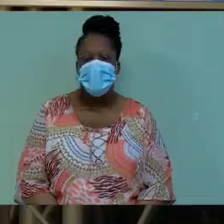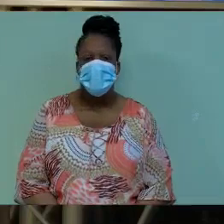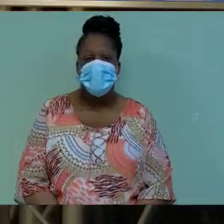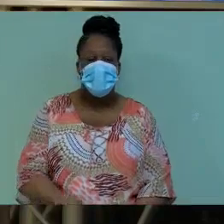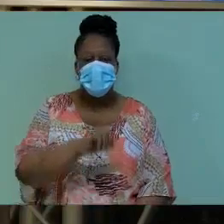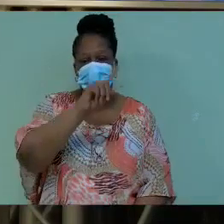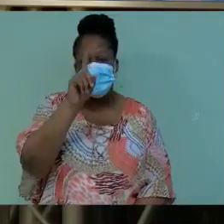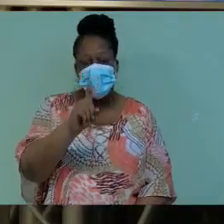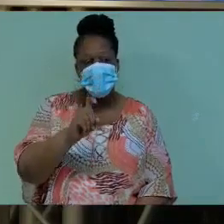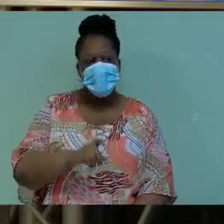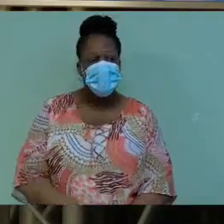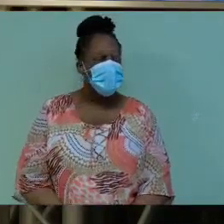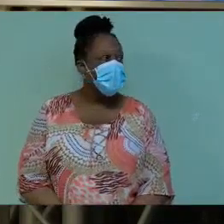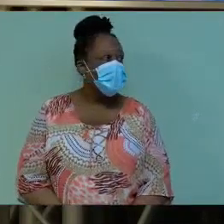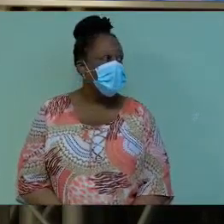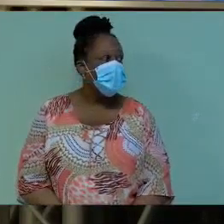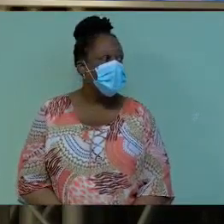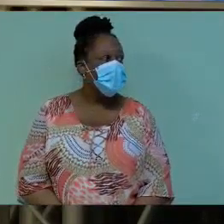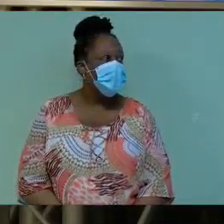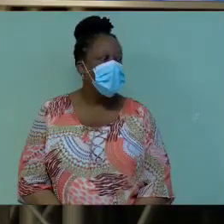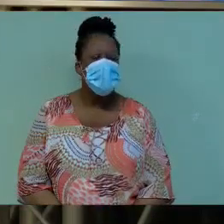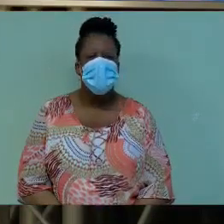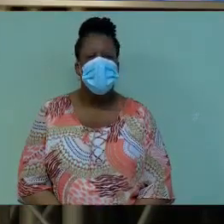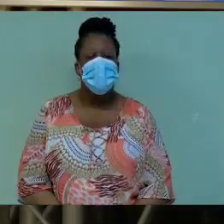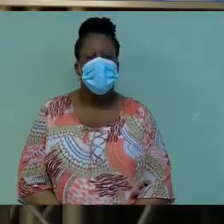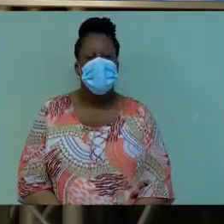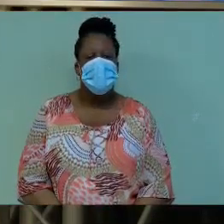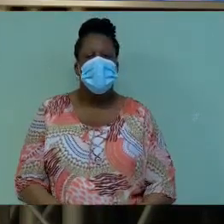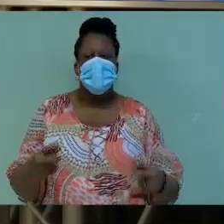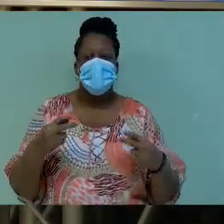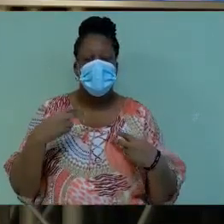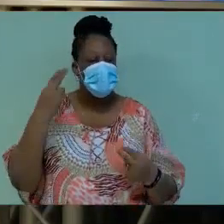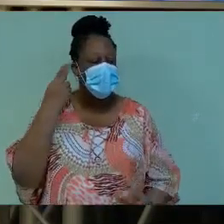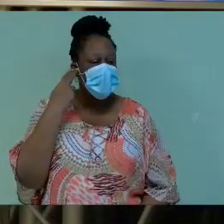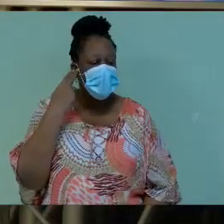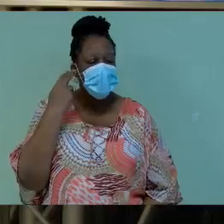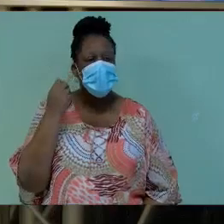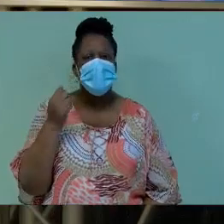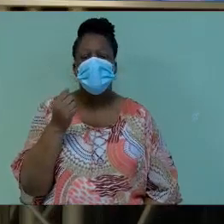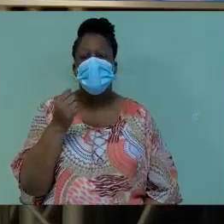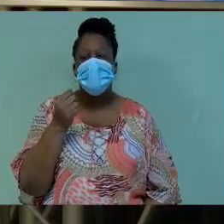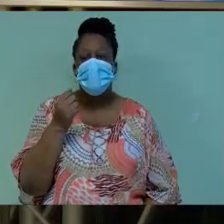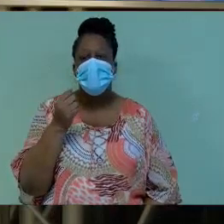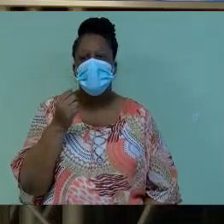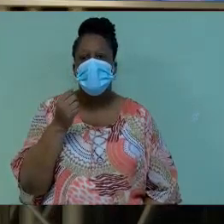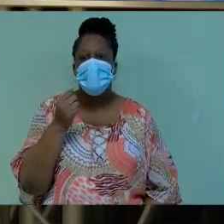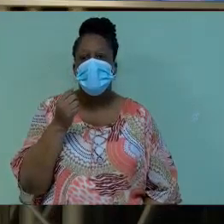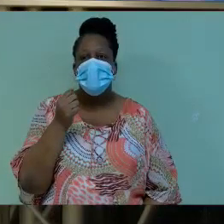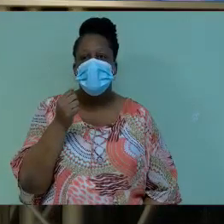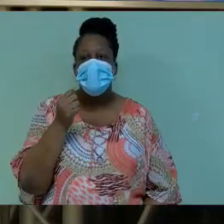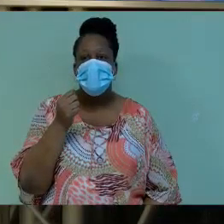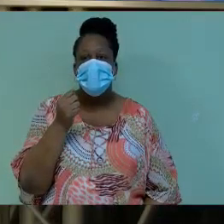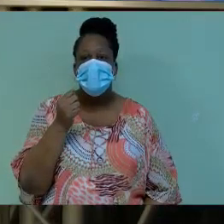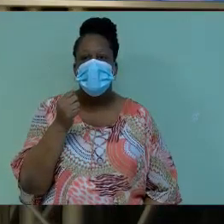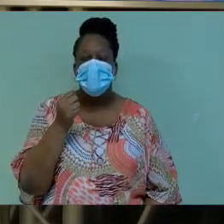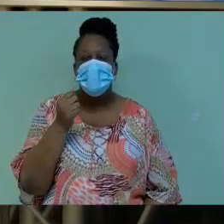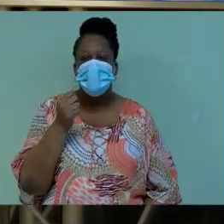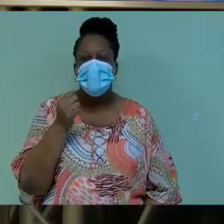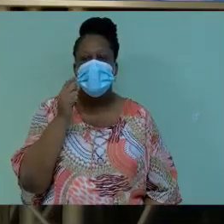Wilkinson, we have heard you and the Chief Medical Officer speak about herd immunity